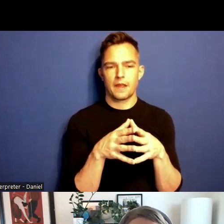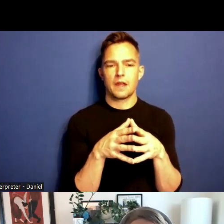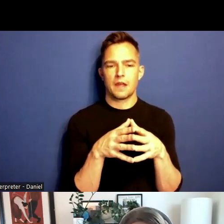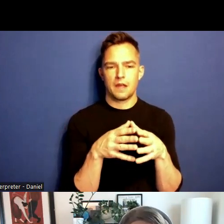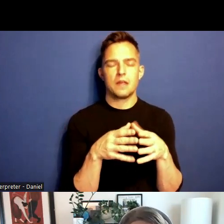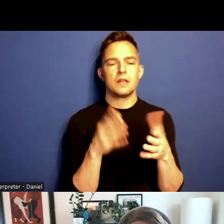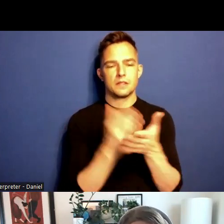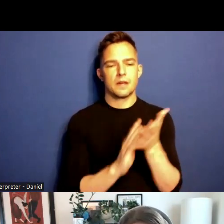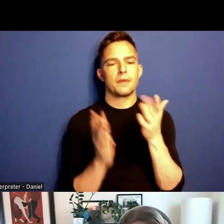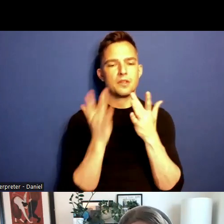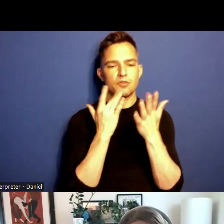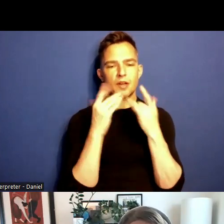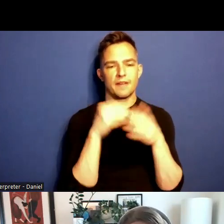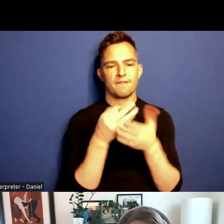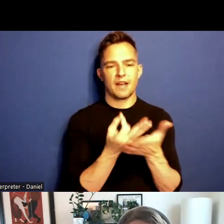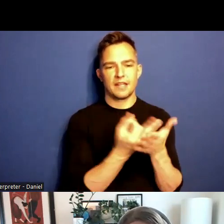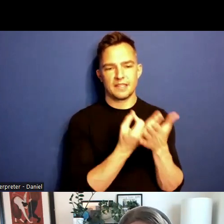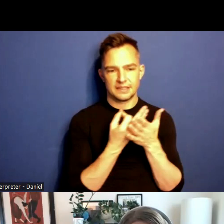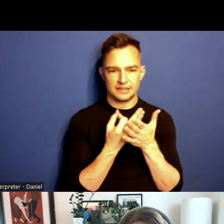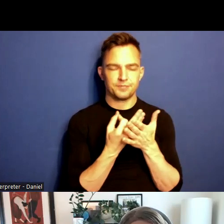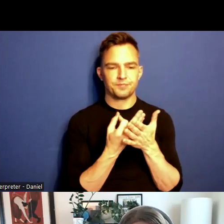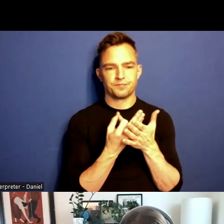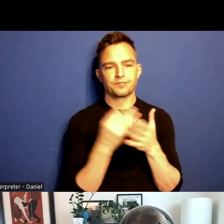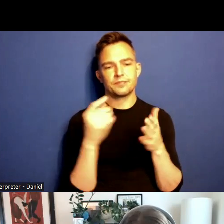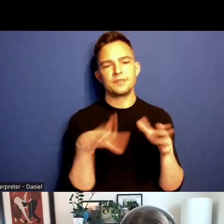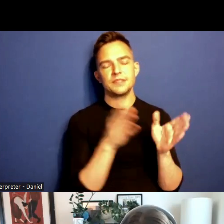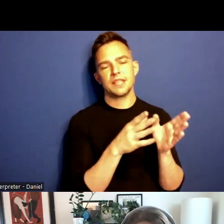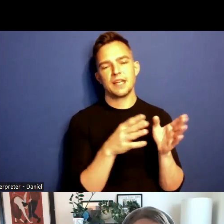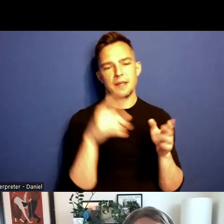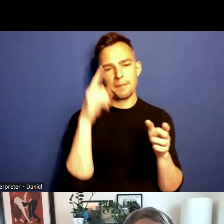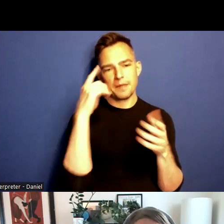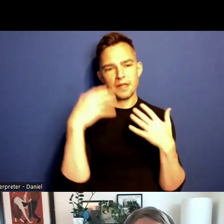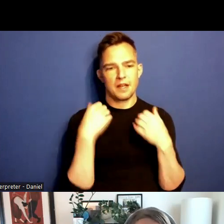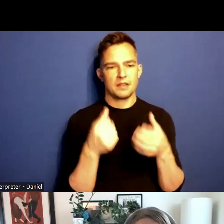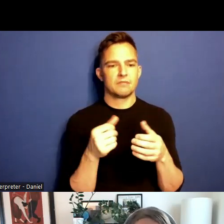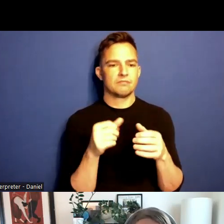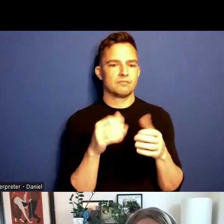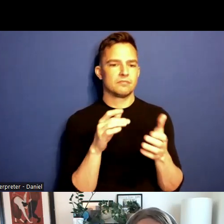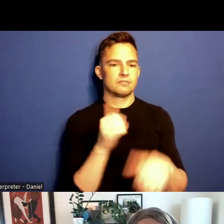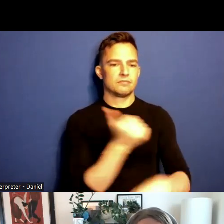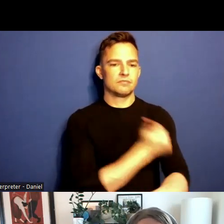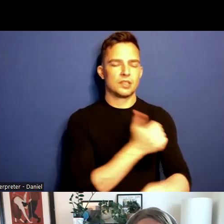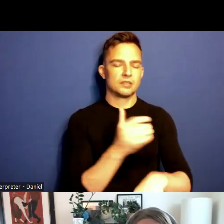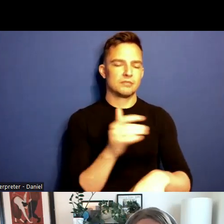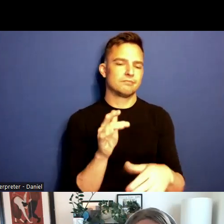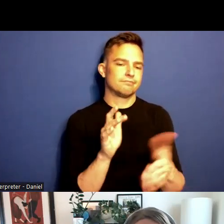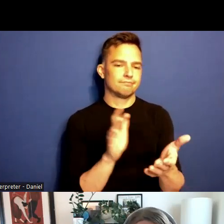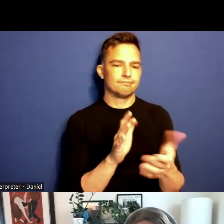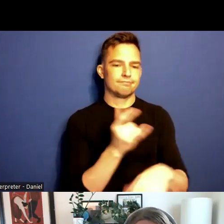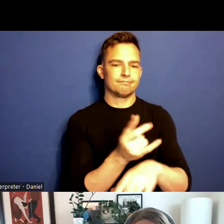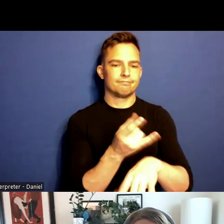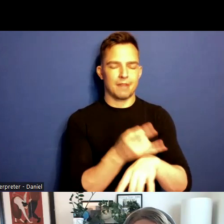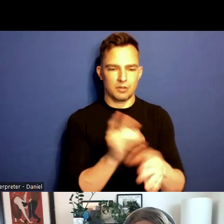shortcomings in financing for the continuum of mental health and substance use care. And it positions providers to